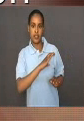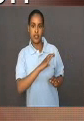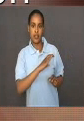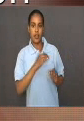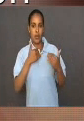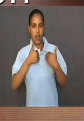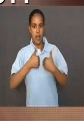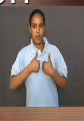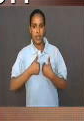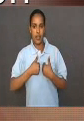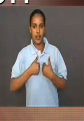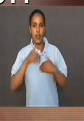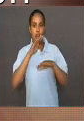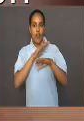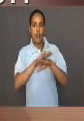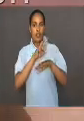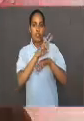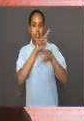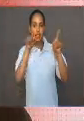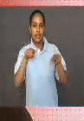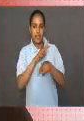will appear on the screen.